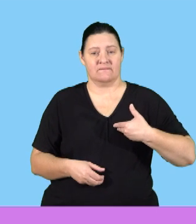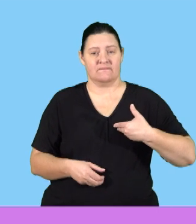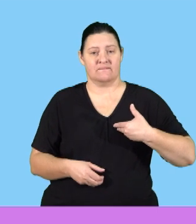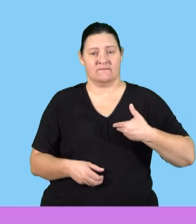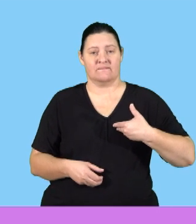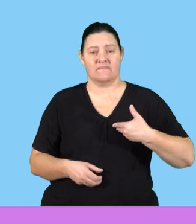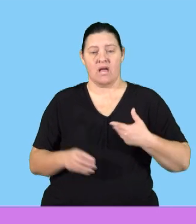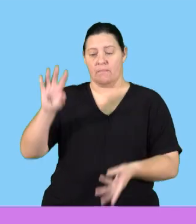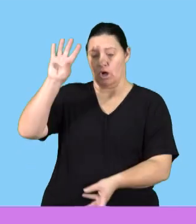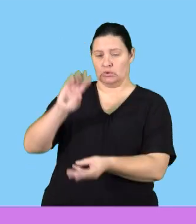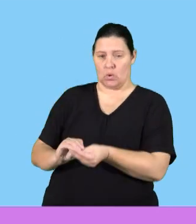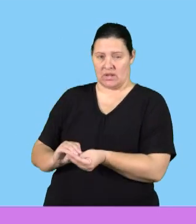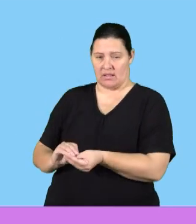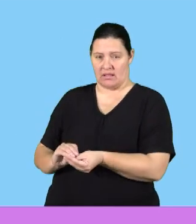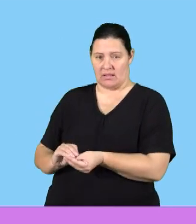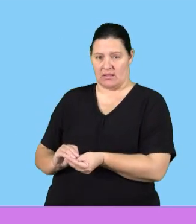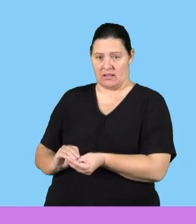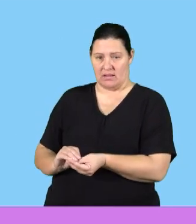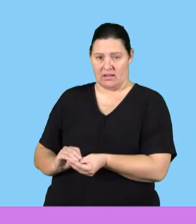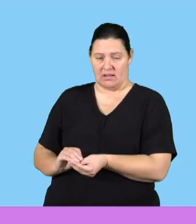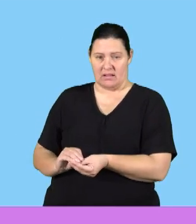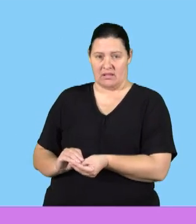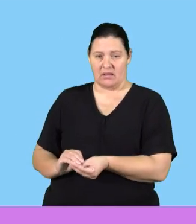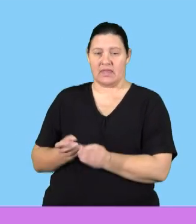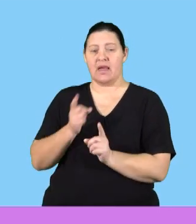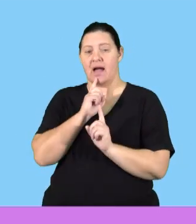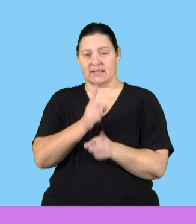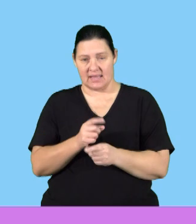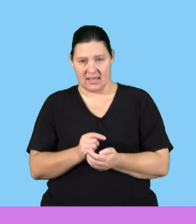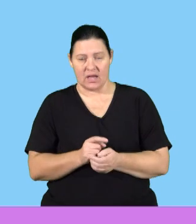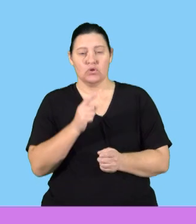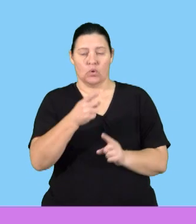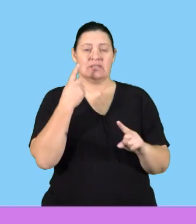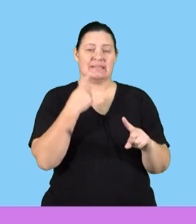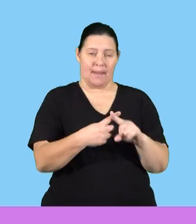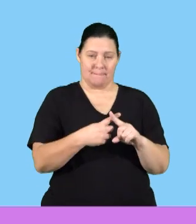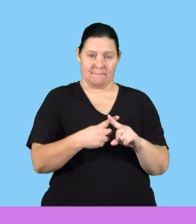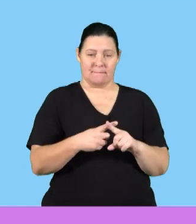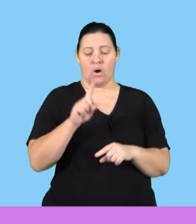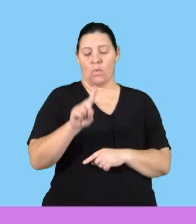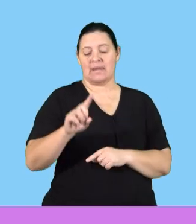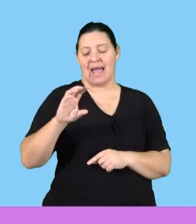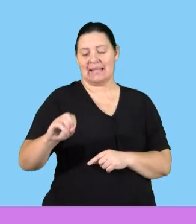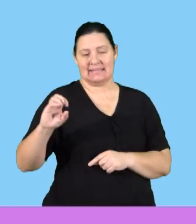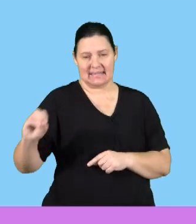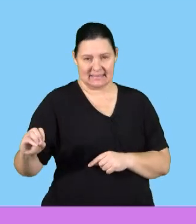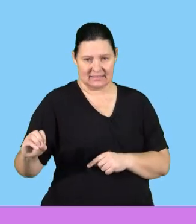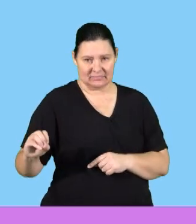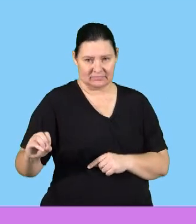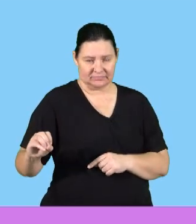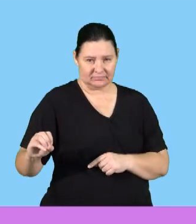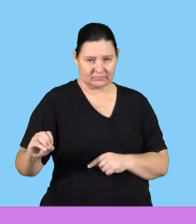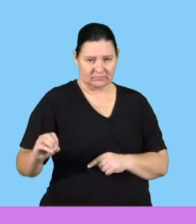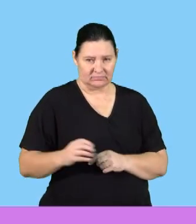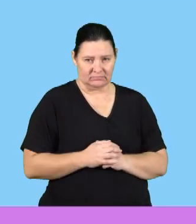the total. And then after that, you multiply it by